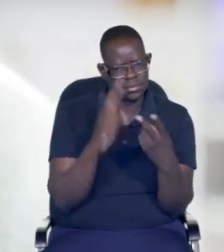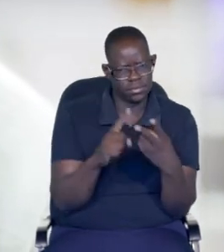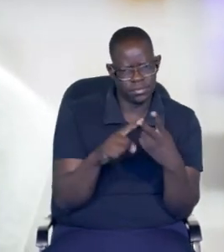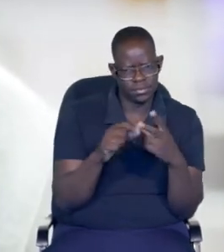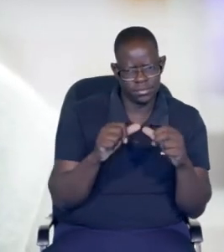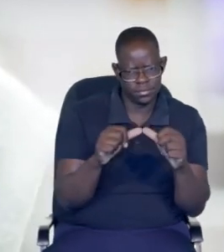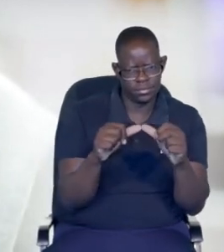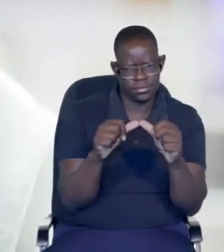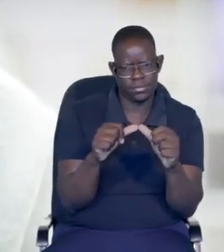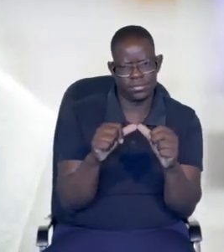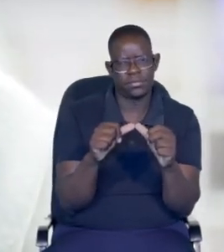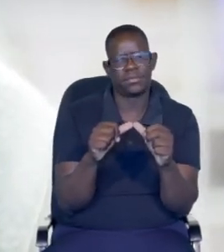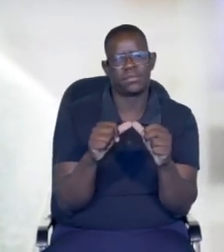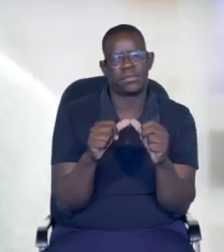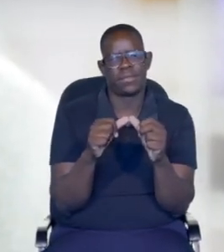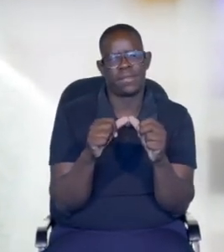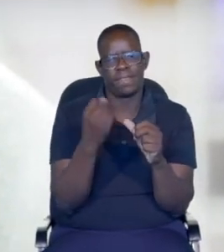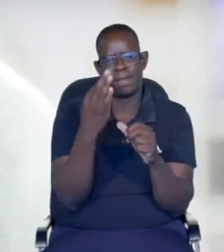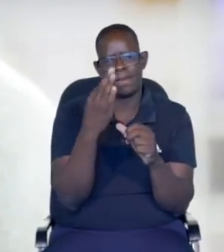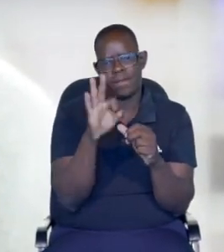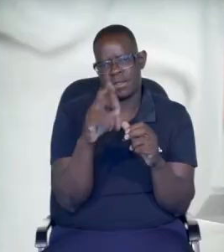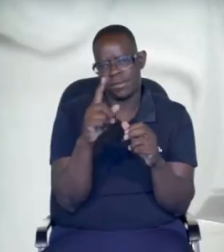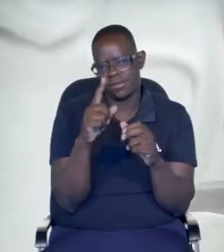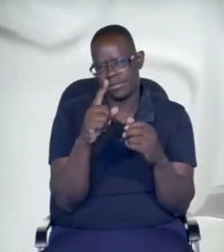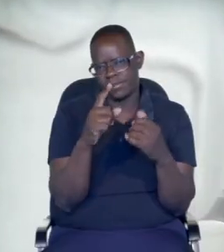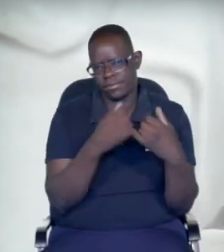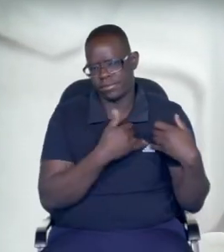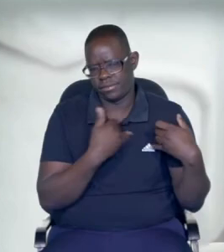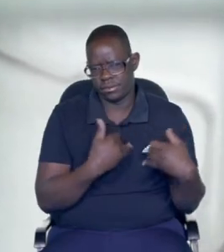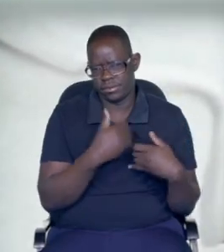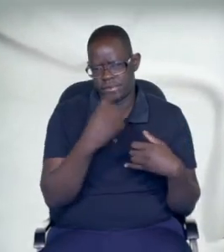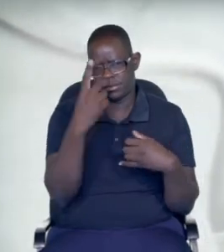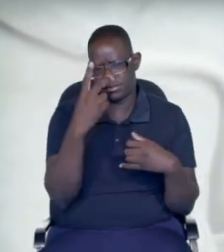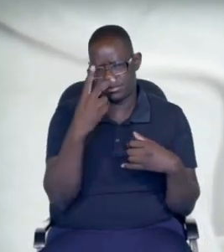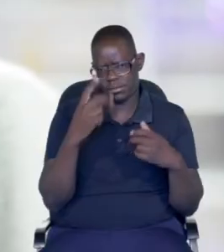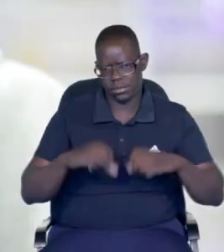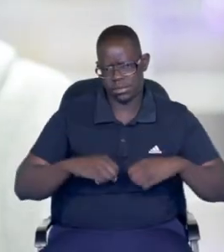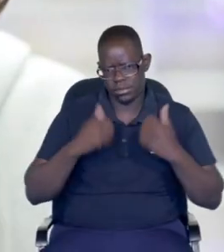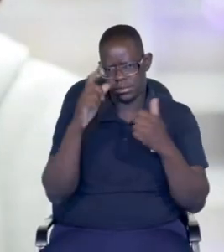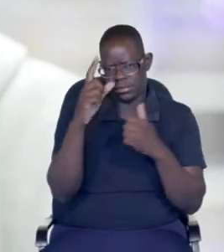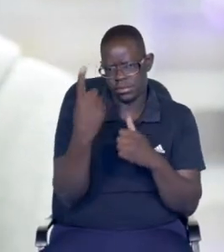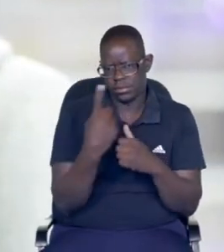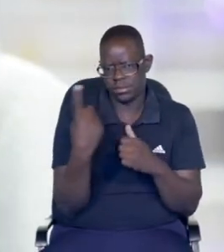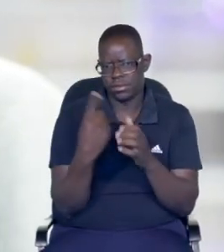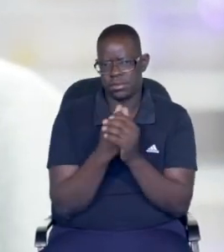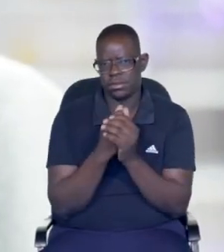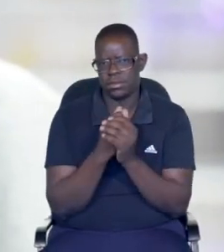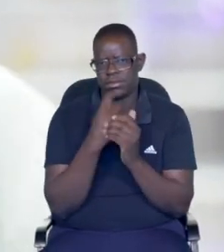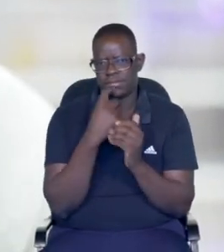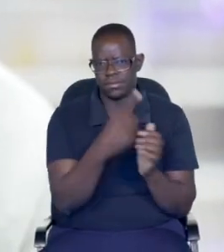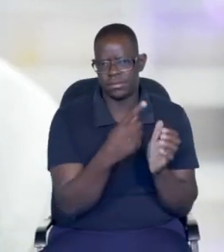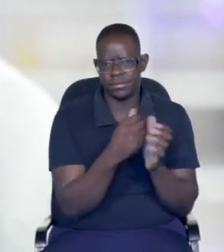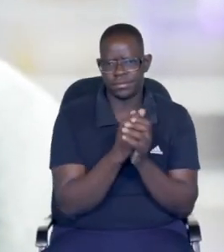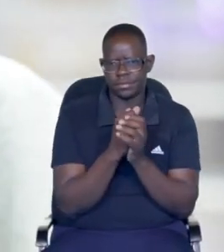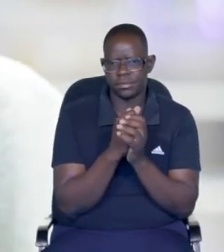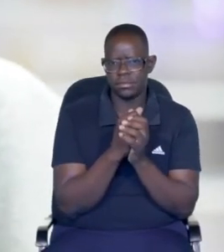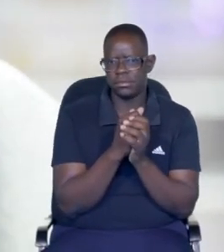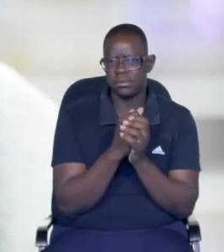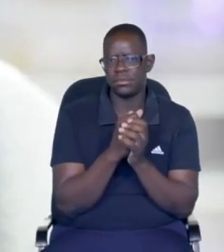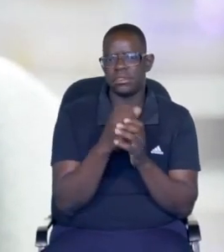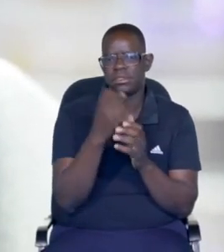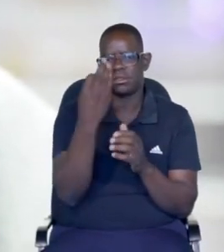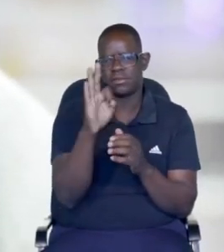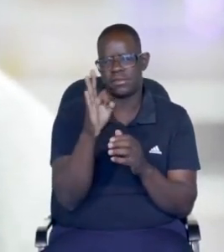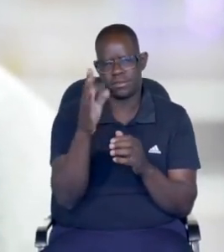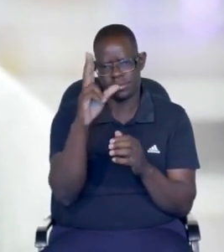the continuing of the business that depends on the continuing life and good health of the owner. What I heard her say is that when the owner